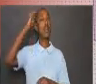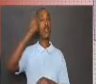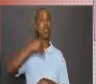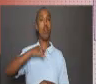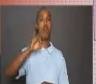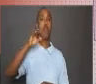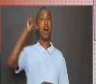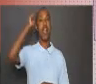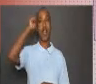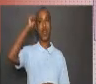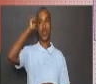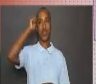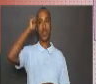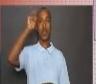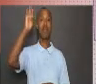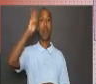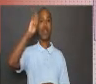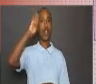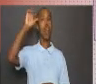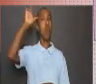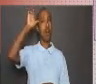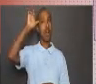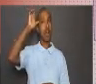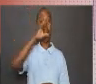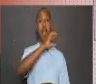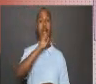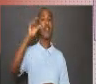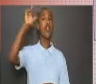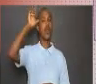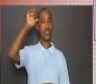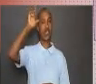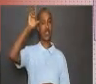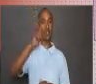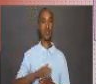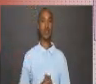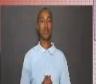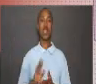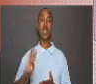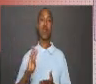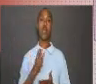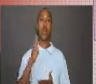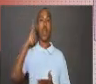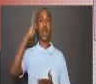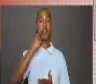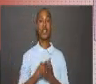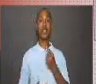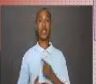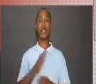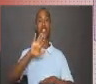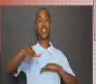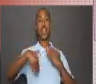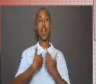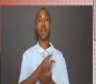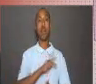of Arrhenius, Bronsted, Lowry, and Lewis. We will discuss the